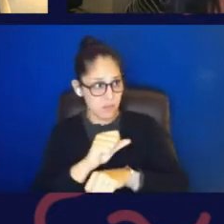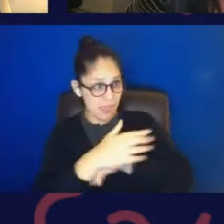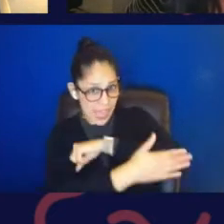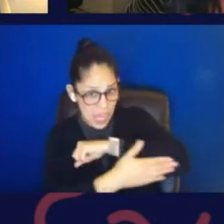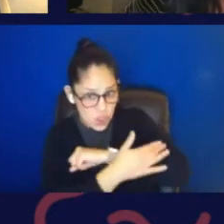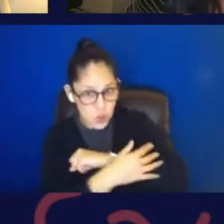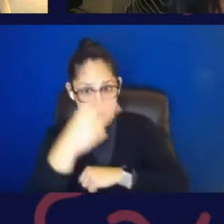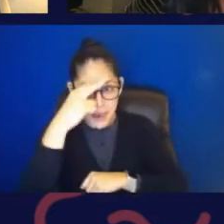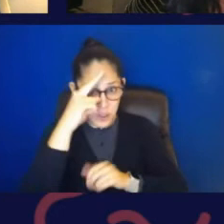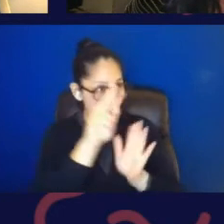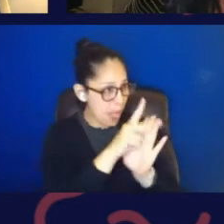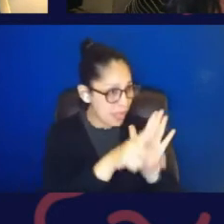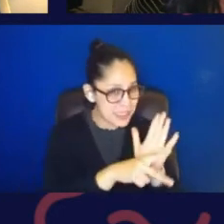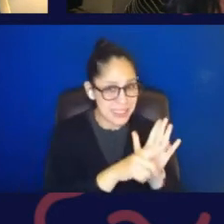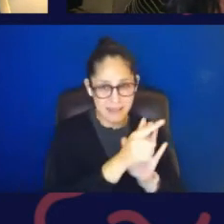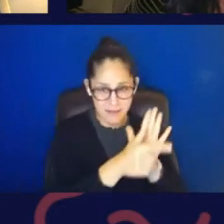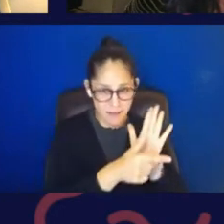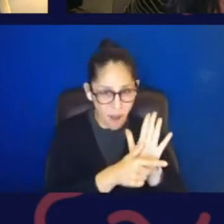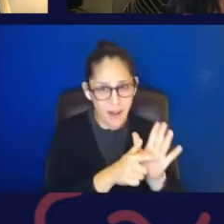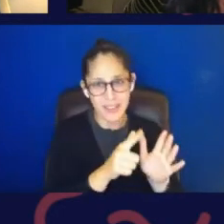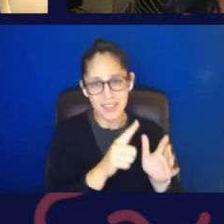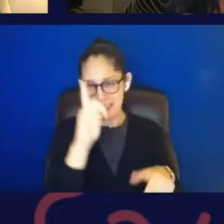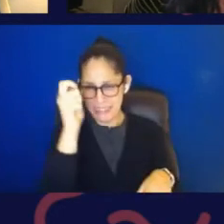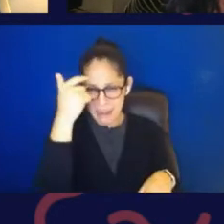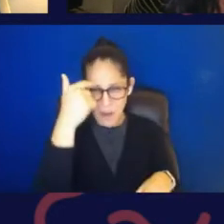I actually wish, like, countries didn't exist.